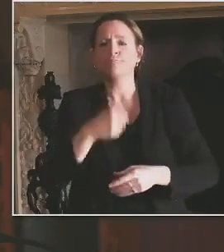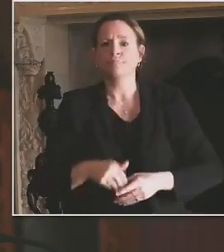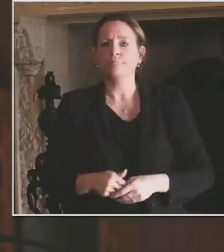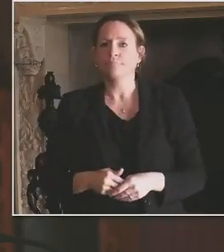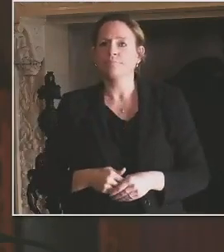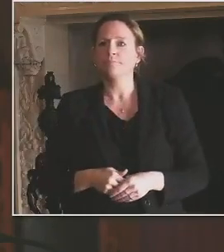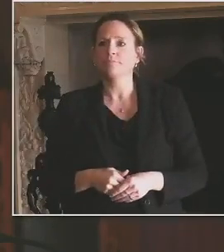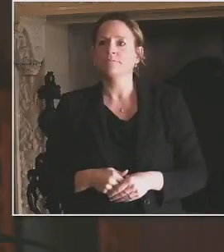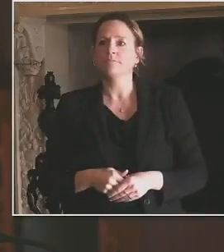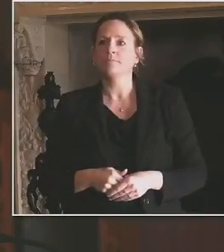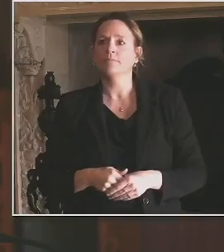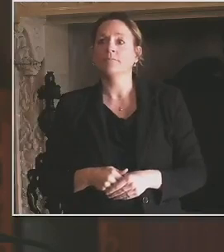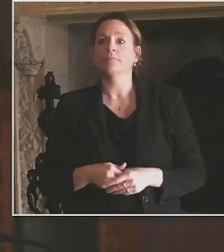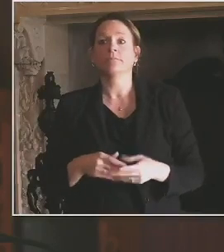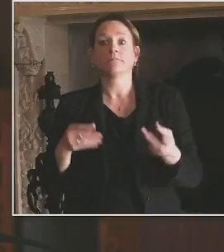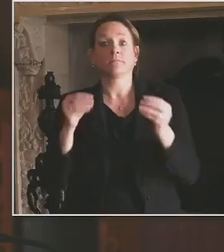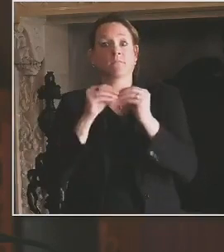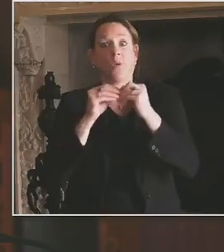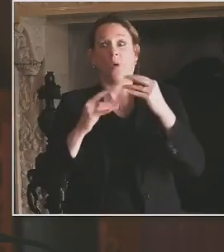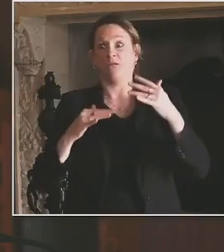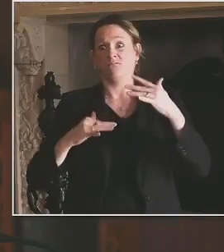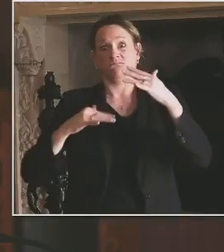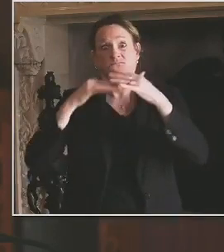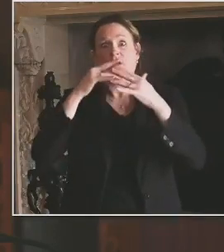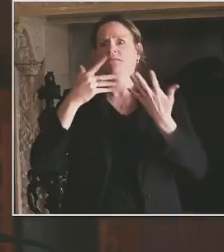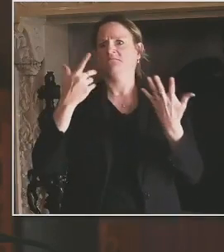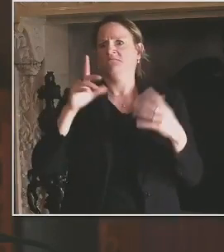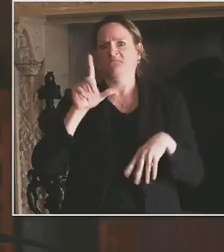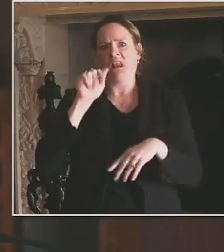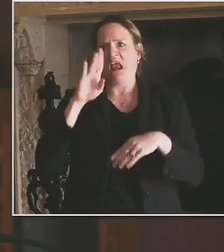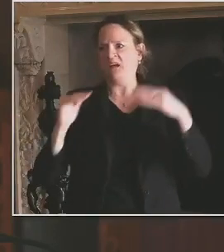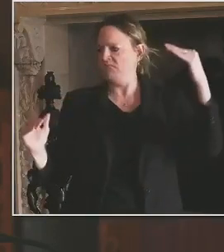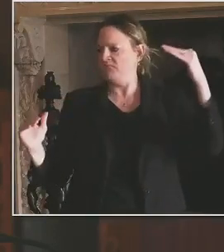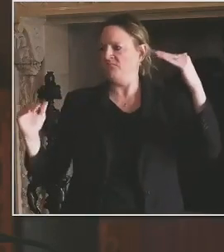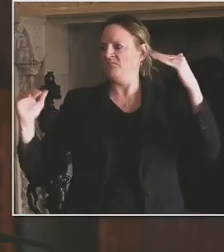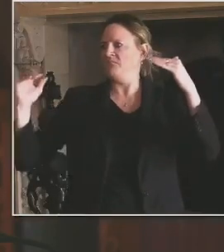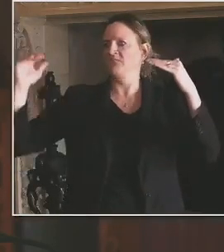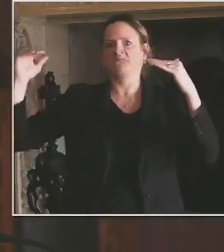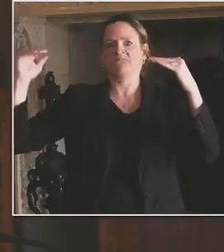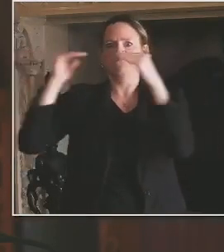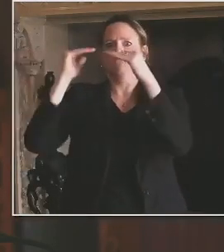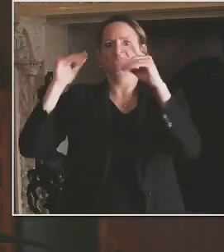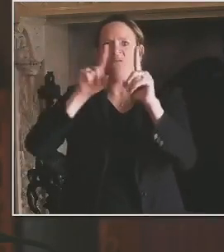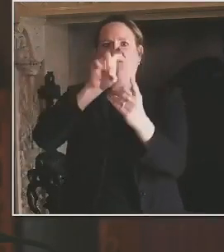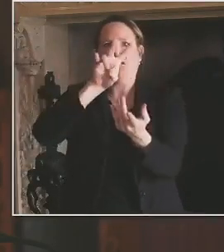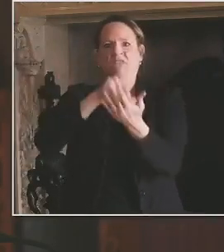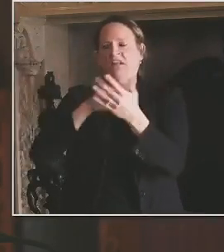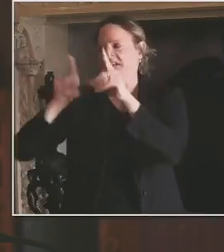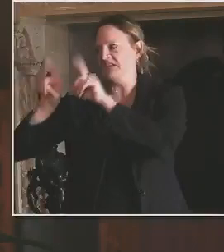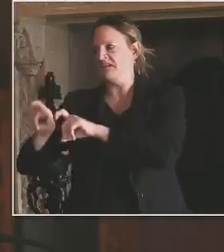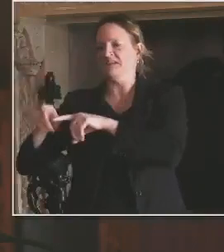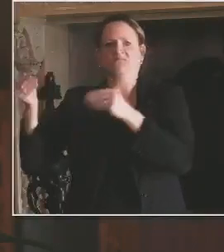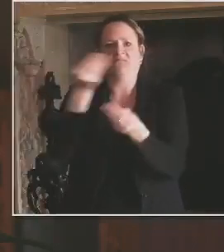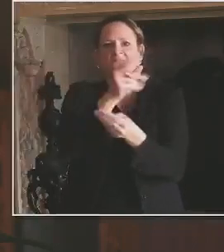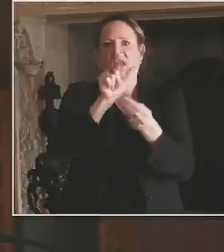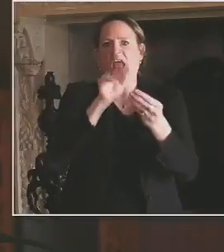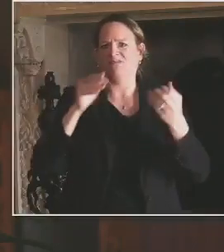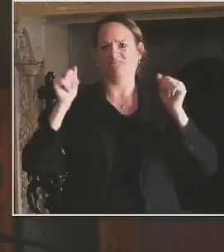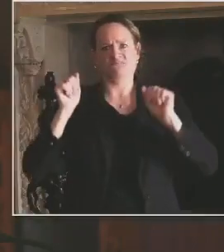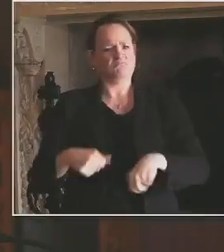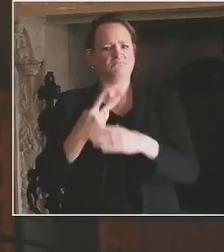across the state so that we can continue to encourage people who need to get tested to get tested, and that we can continue to have the capacity in our